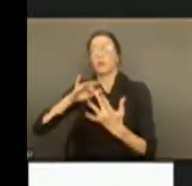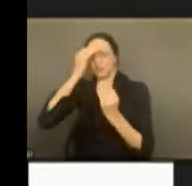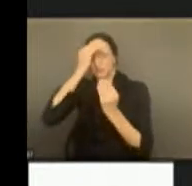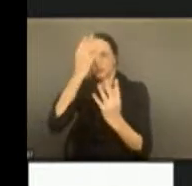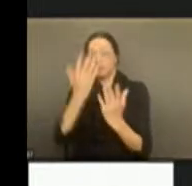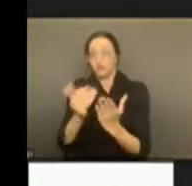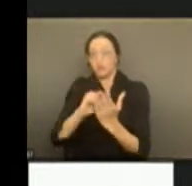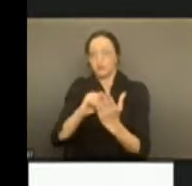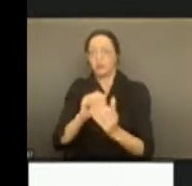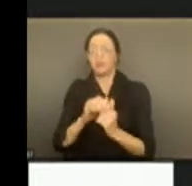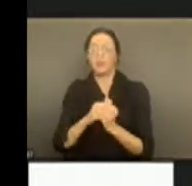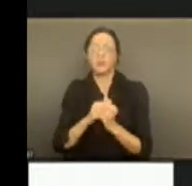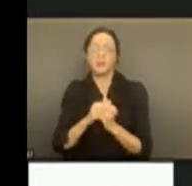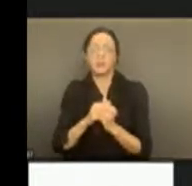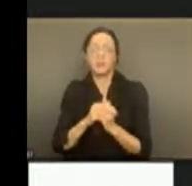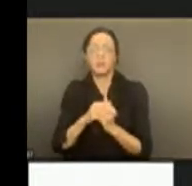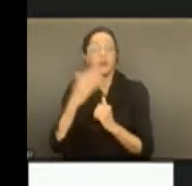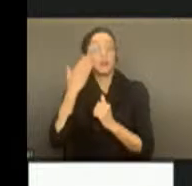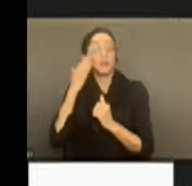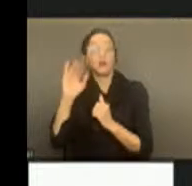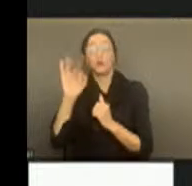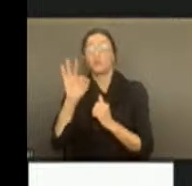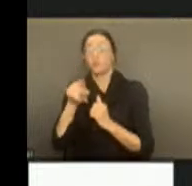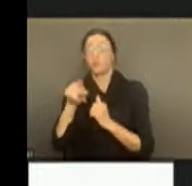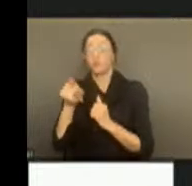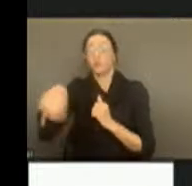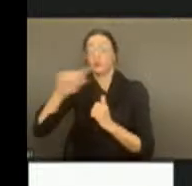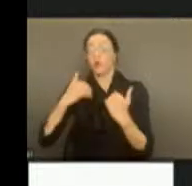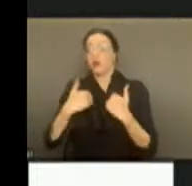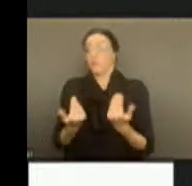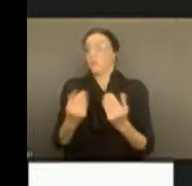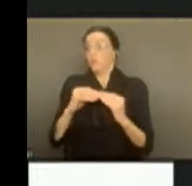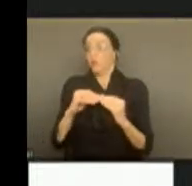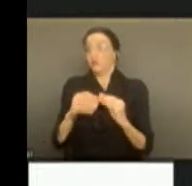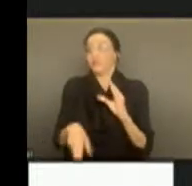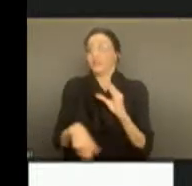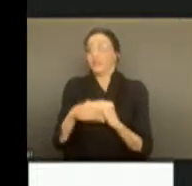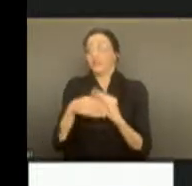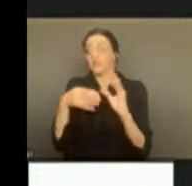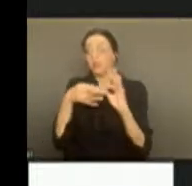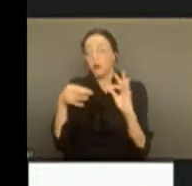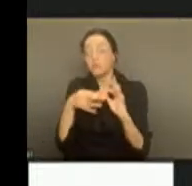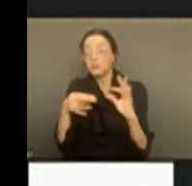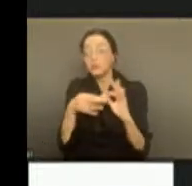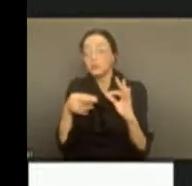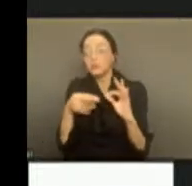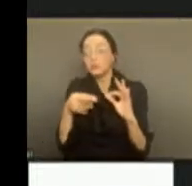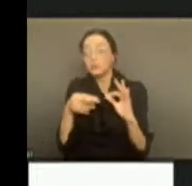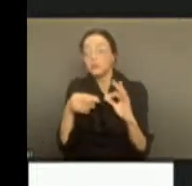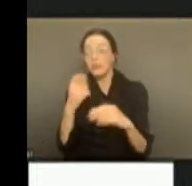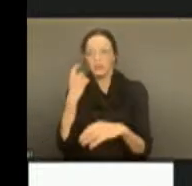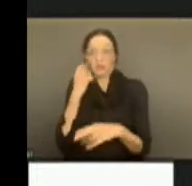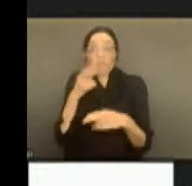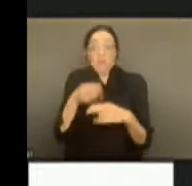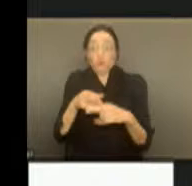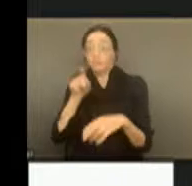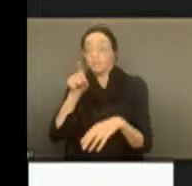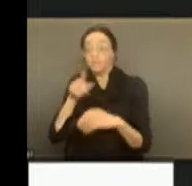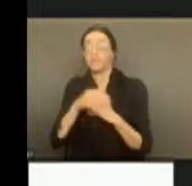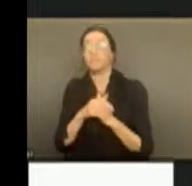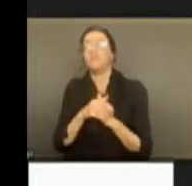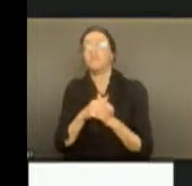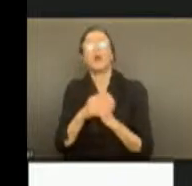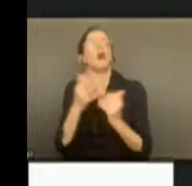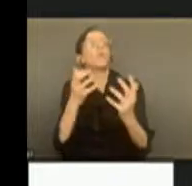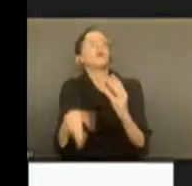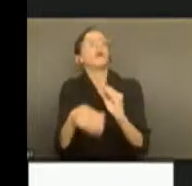else to add to these comments that I've just placed. What I wanted to add is I heard a